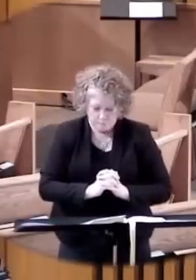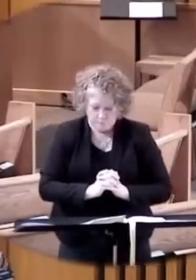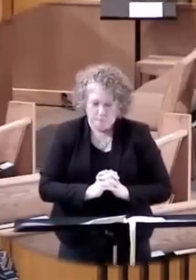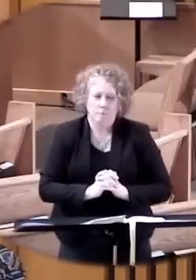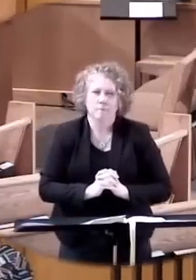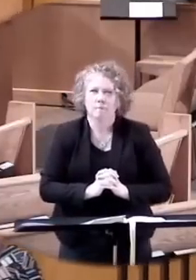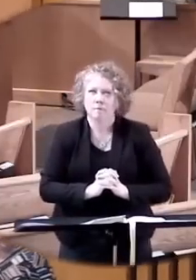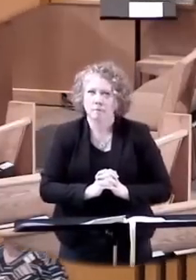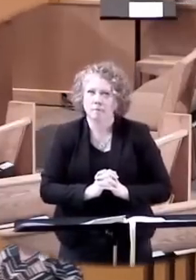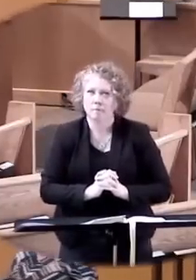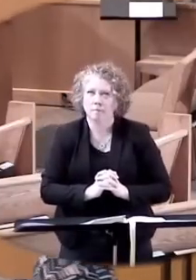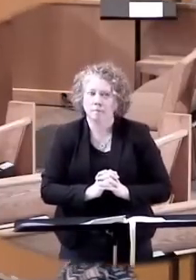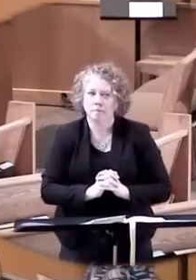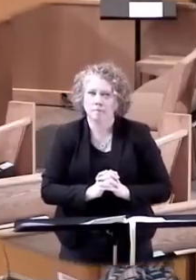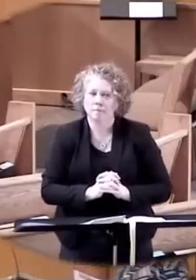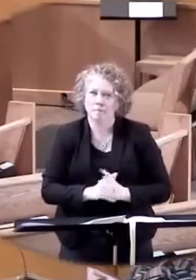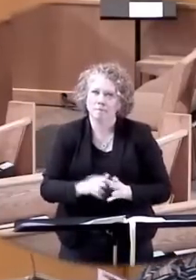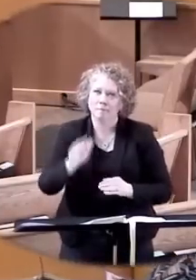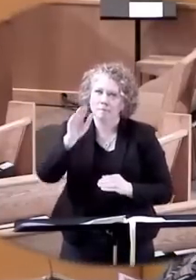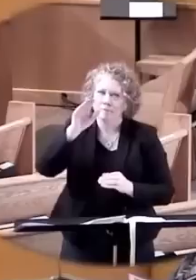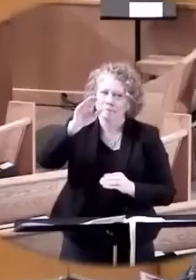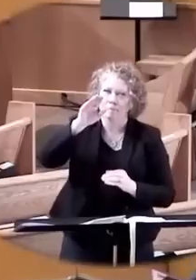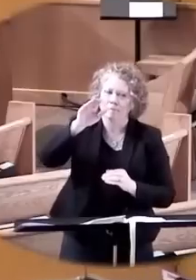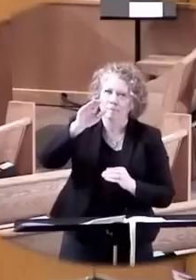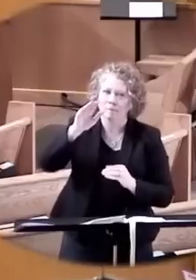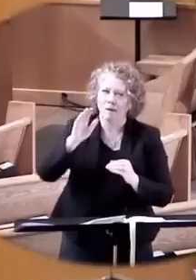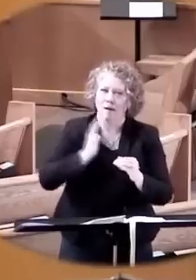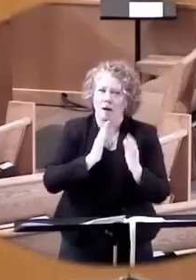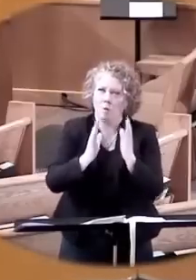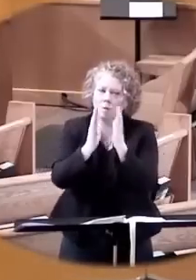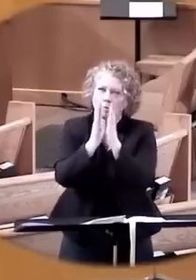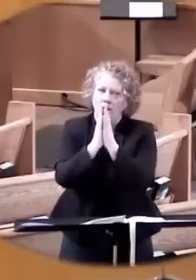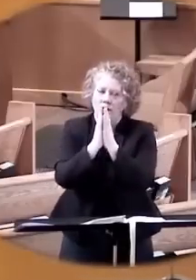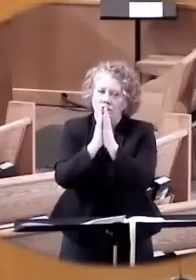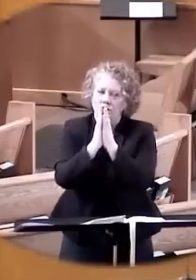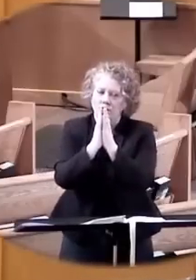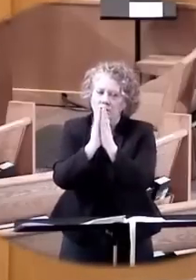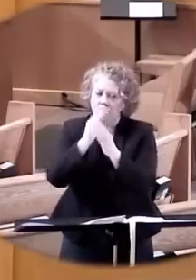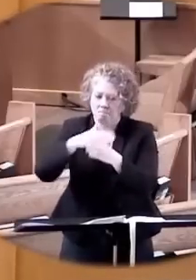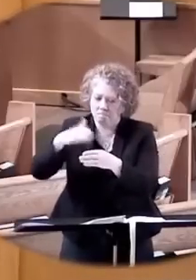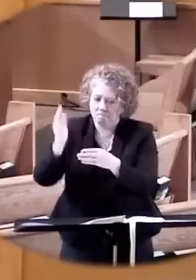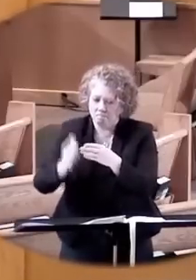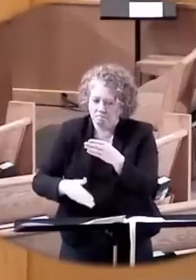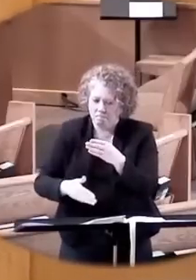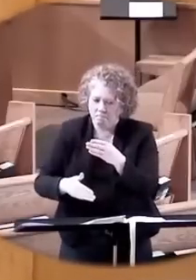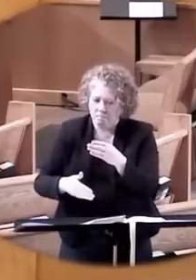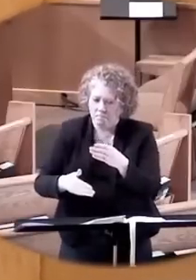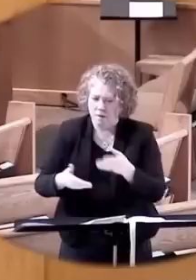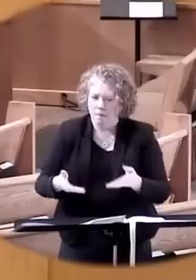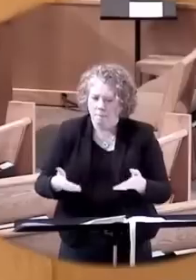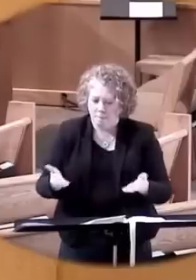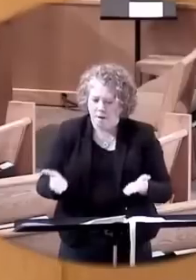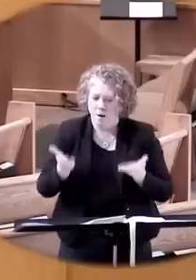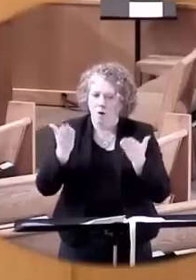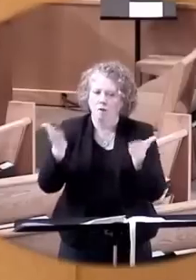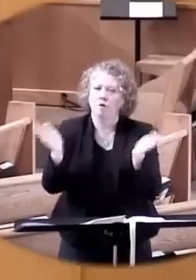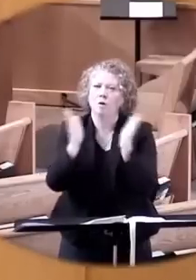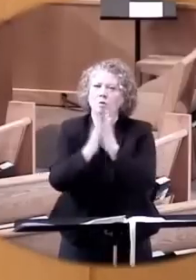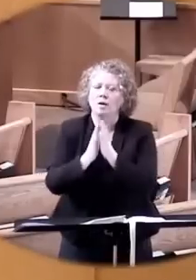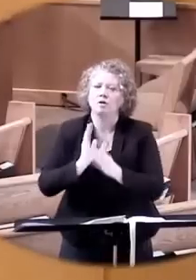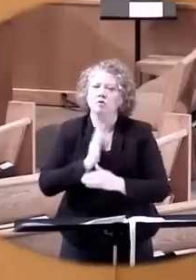We draw our prayers of petition to a close by offering the prayer to Our Lady of Guadalupe.